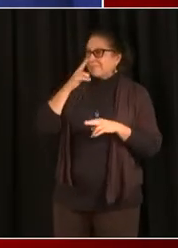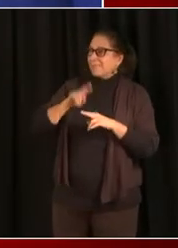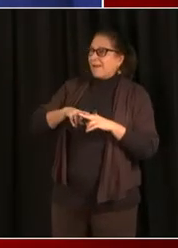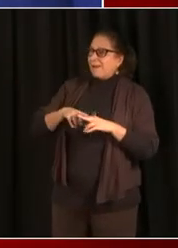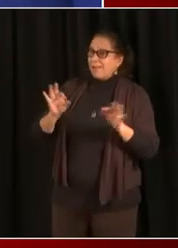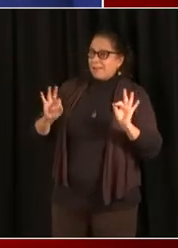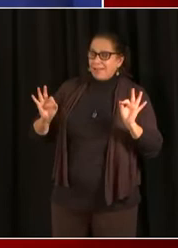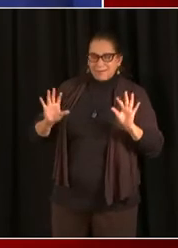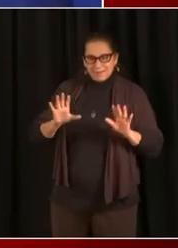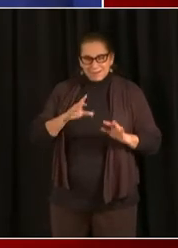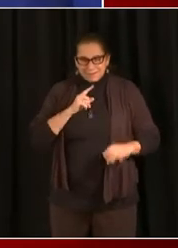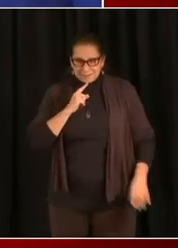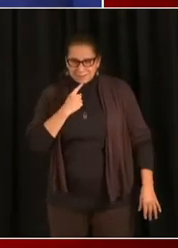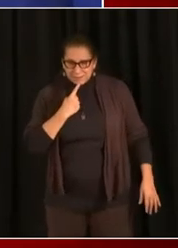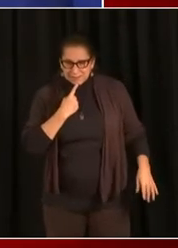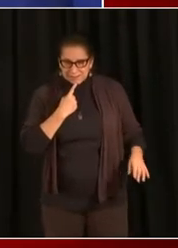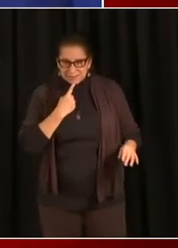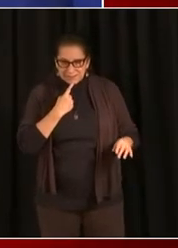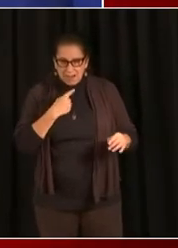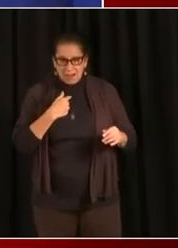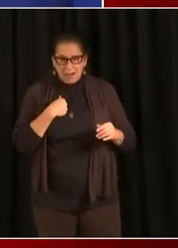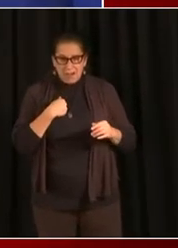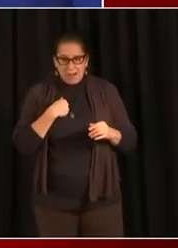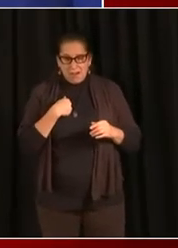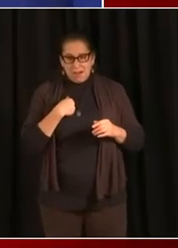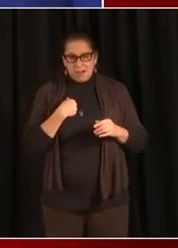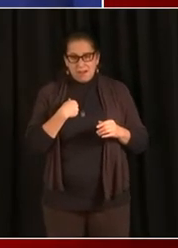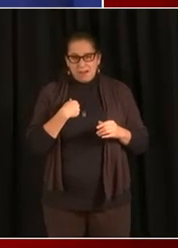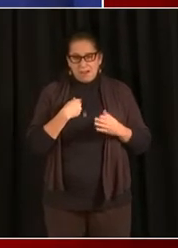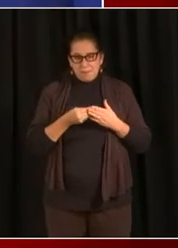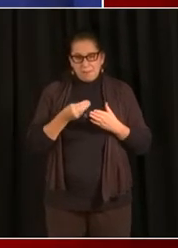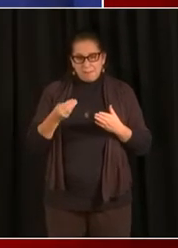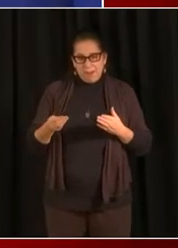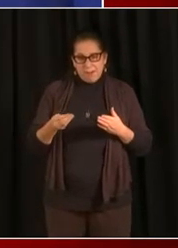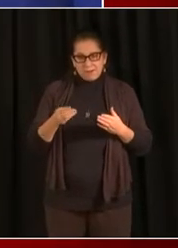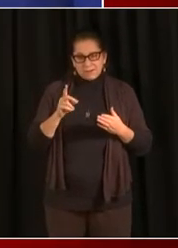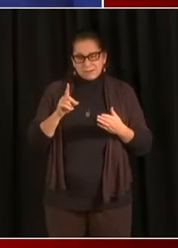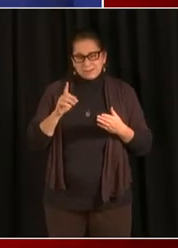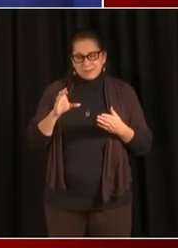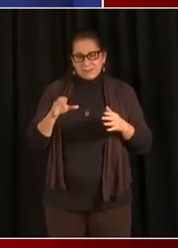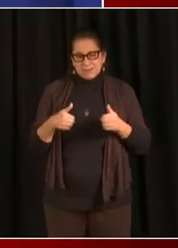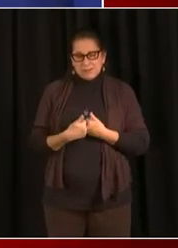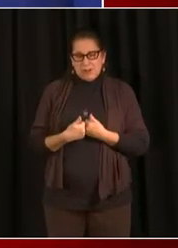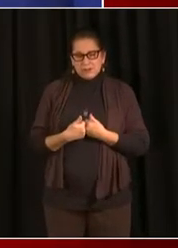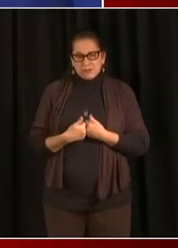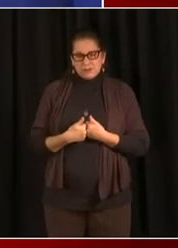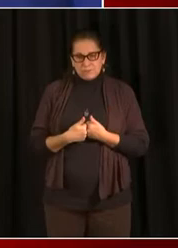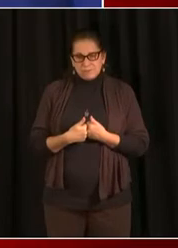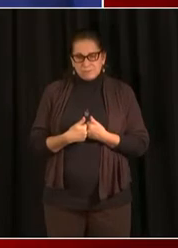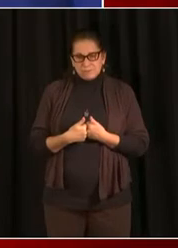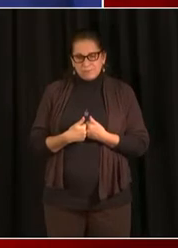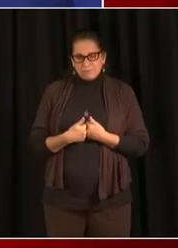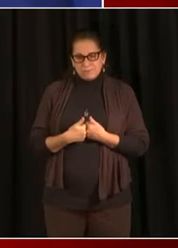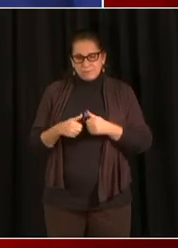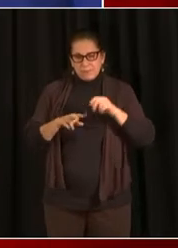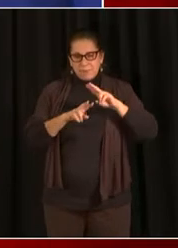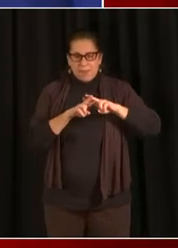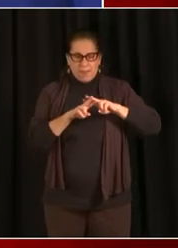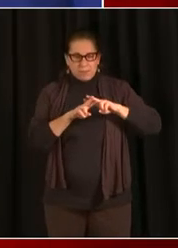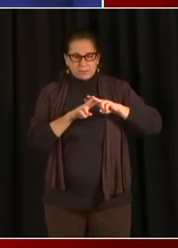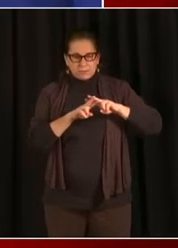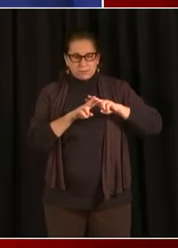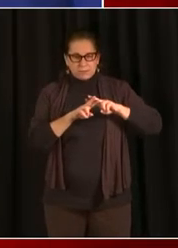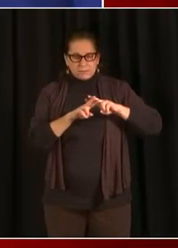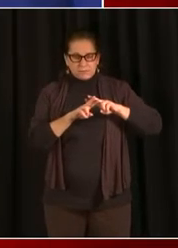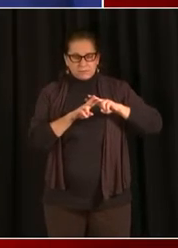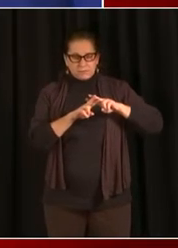the iBuyDC Challenge. So Deputy Mayor Falcecchio on Black Friday announced the iBuyDC Challenge, where it's very